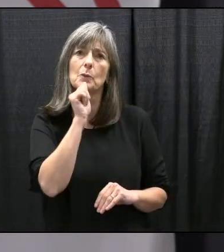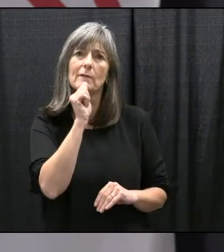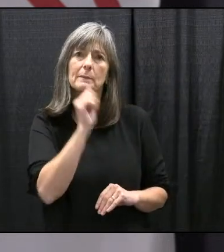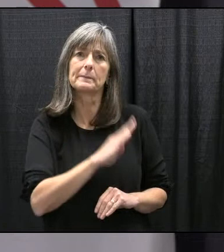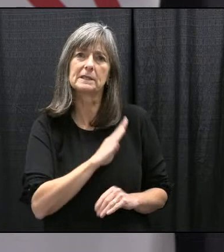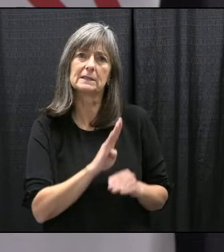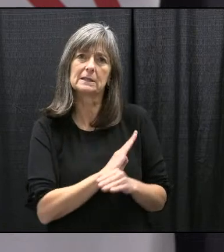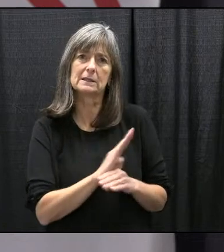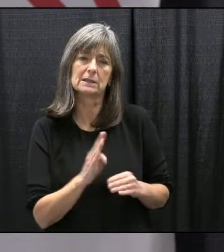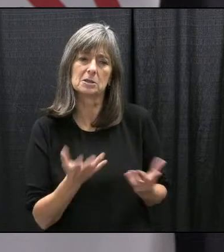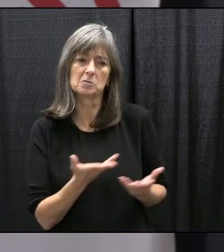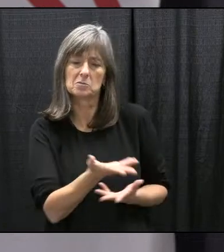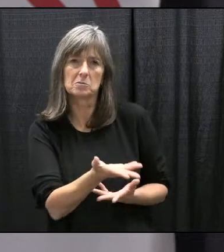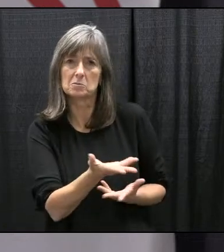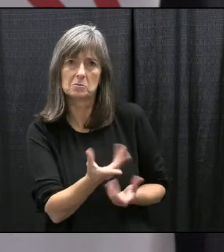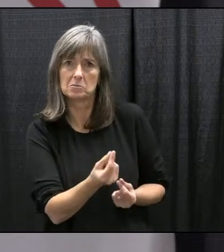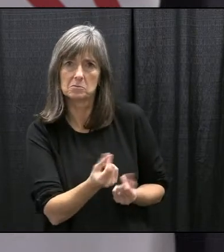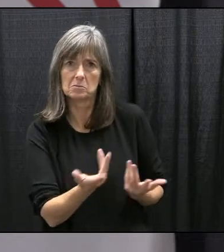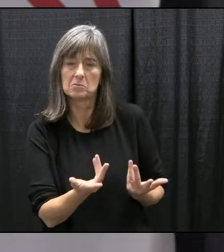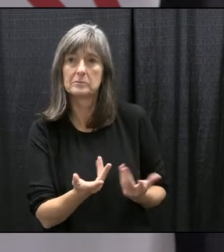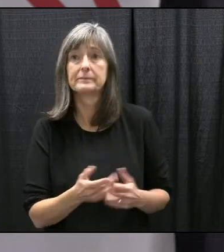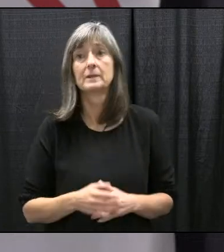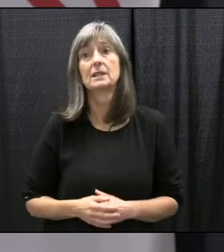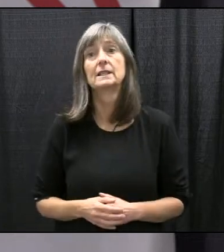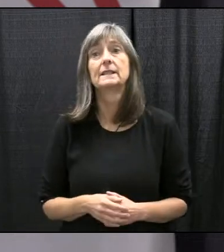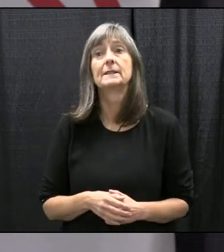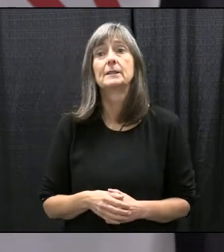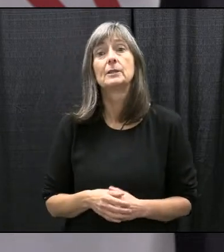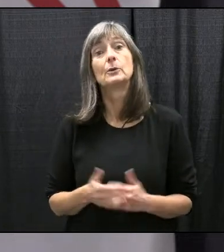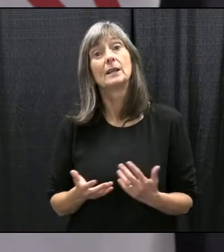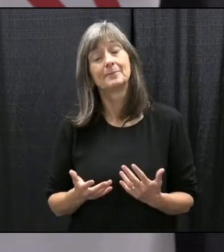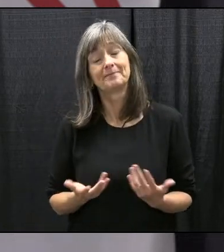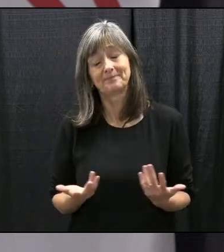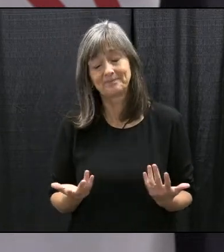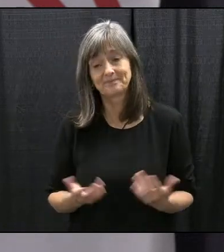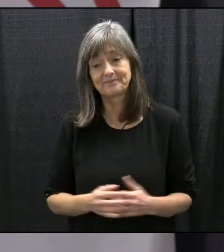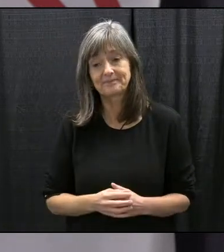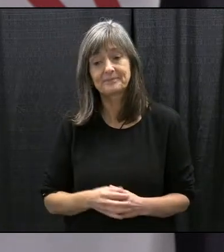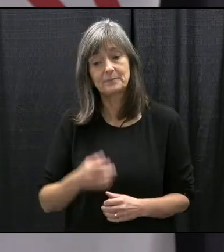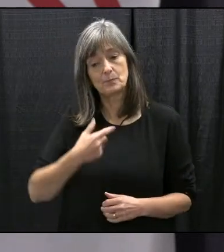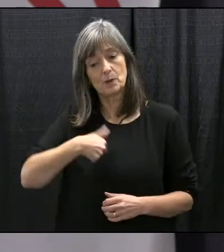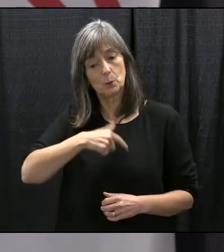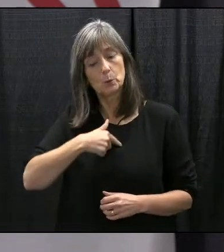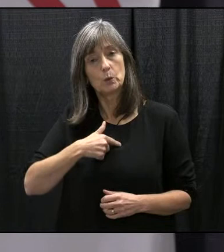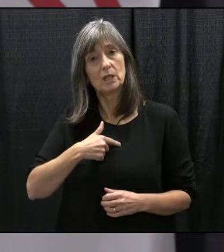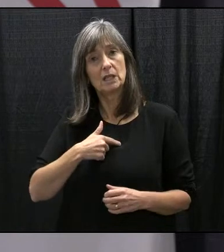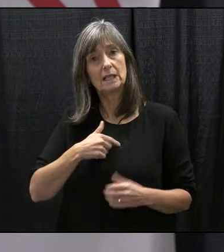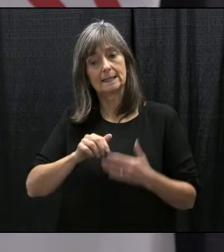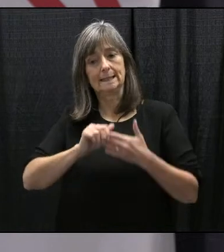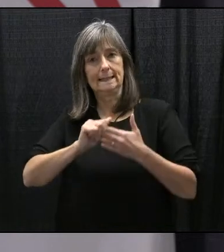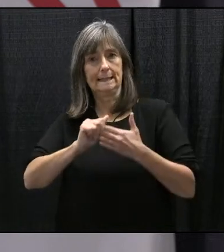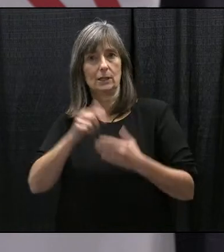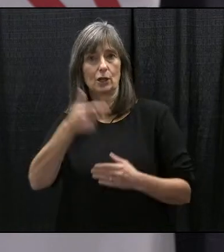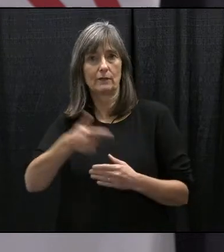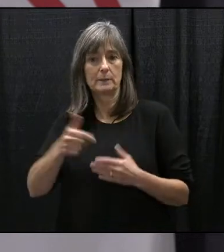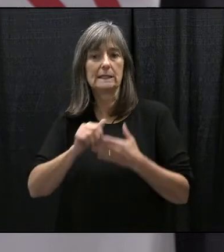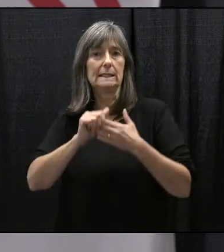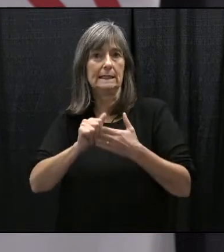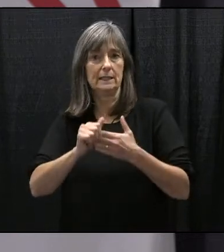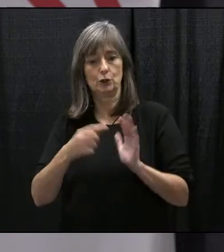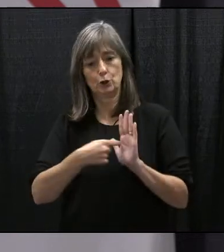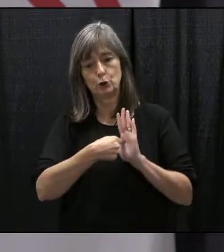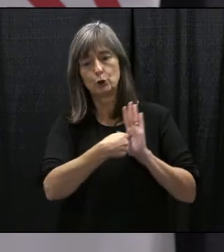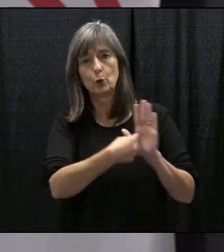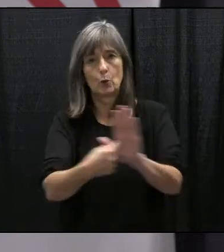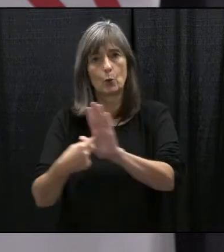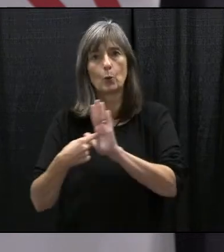The difference there is that because, as I said a few minutes ago, we want to lead by example, so we can, as a government,